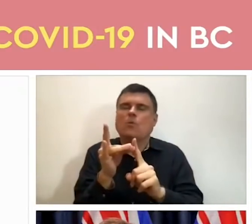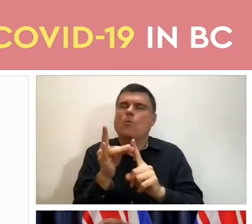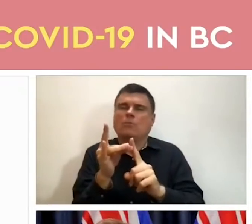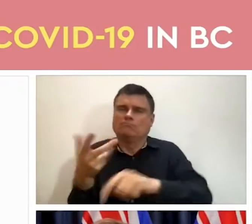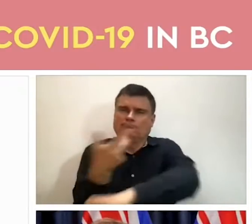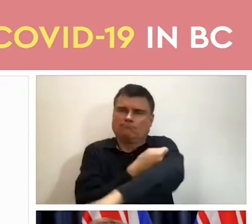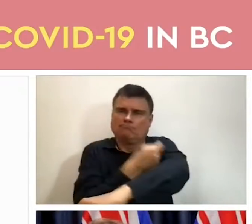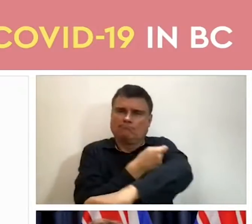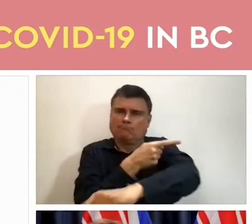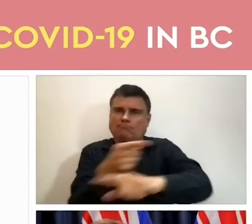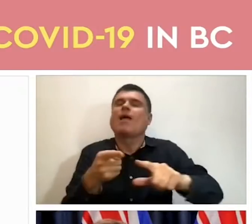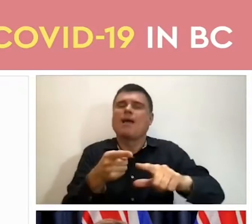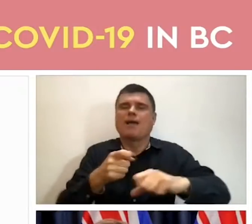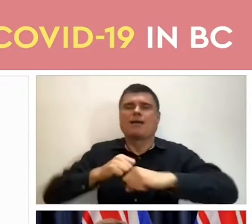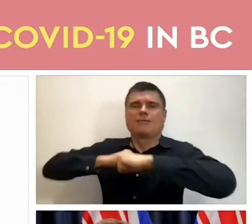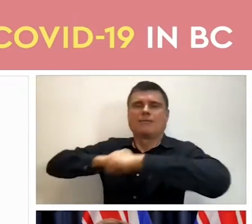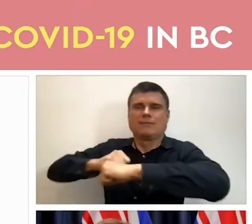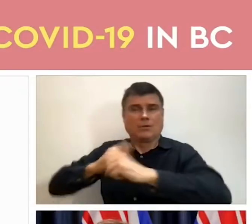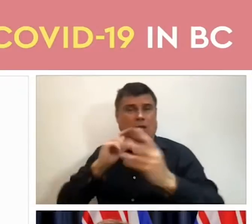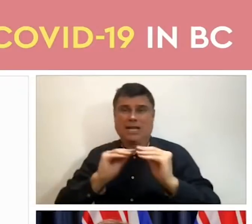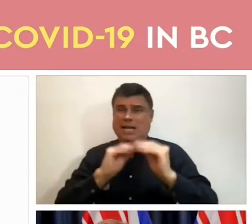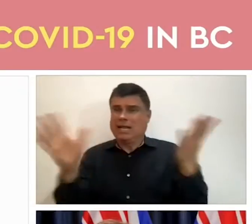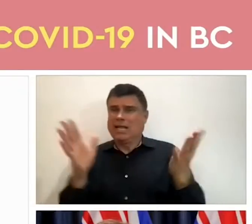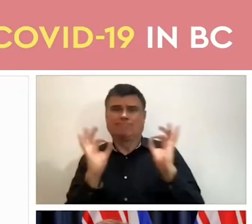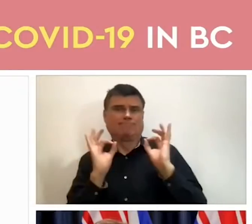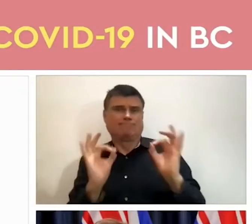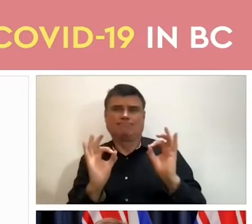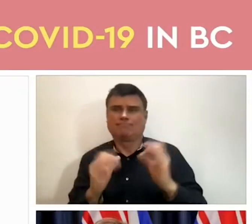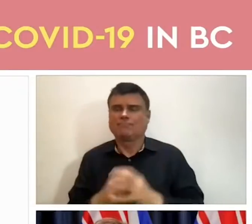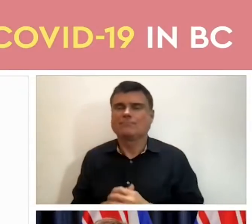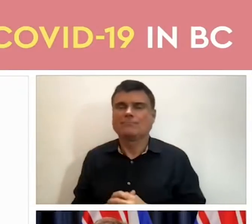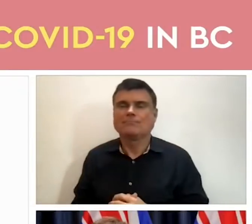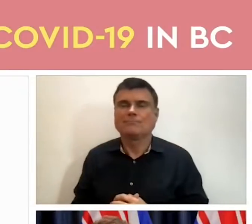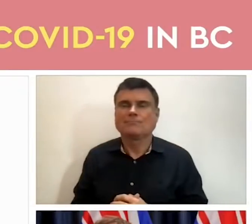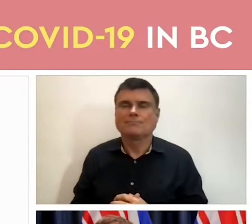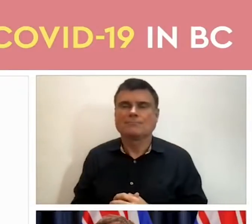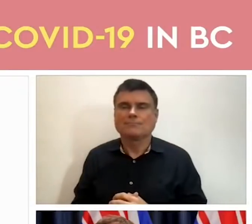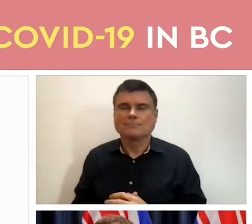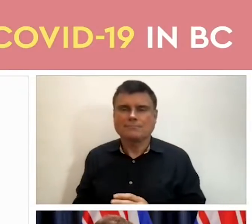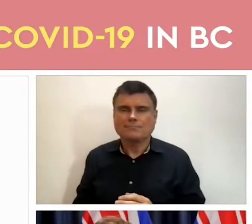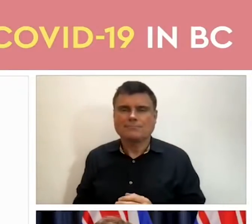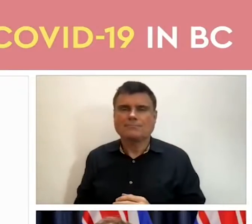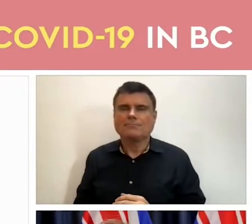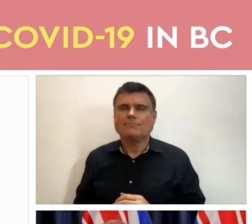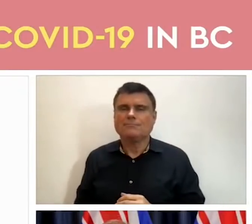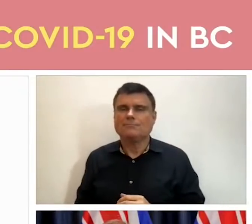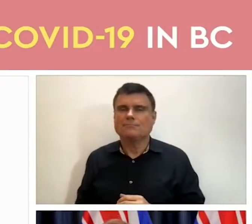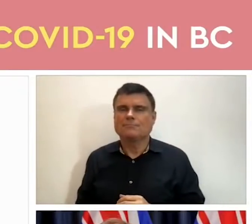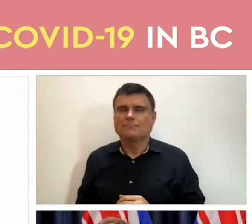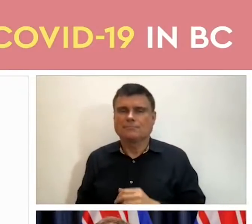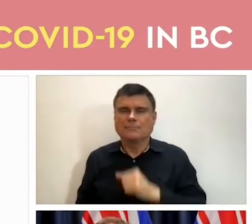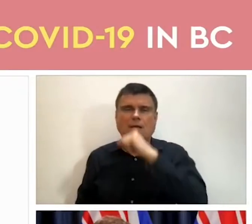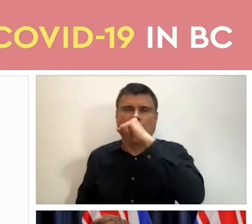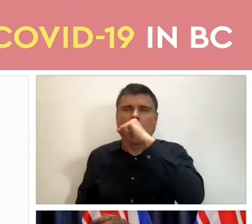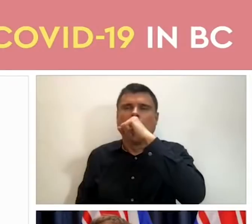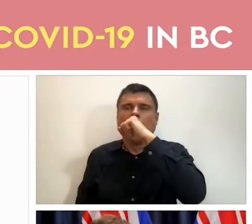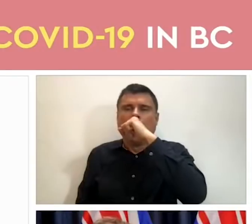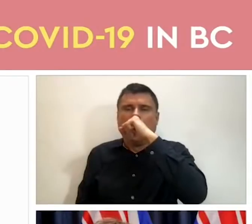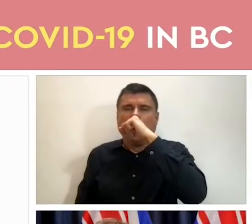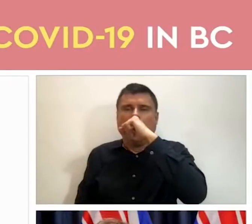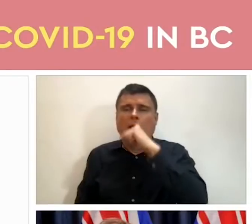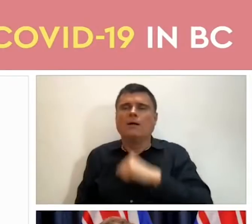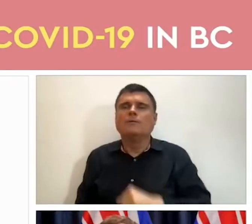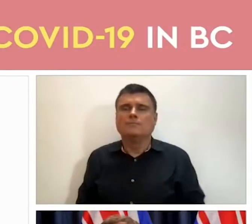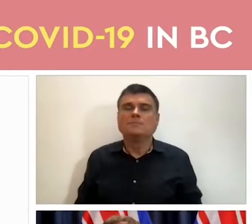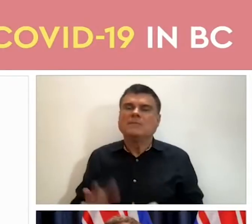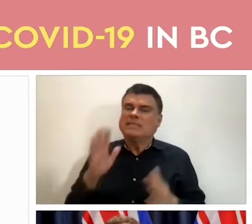immunization. I just want to make this point about it because our immunization rollout continues to be based on risk, with priority